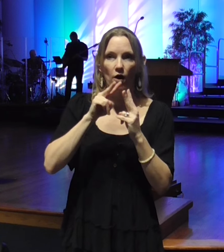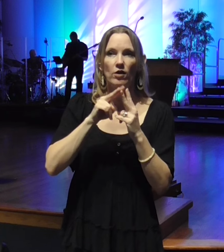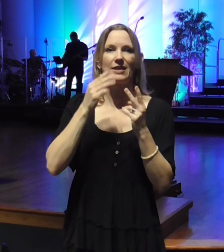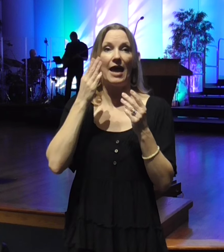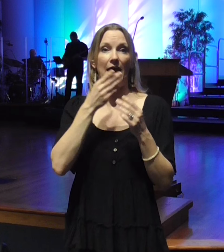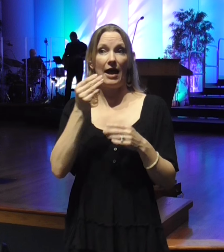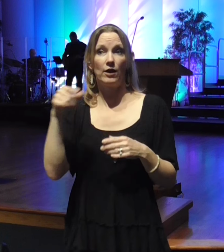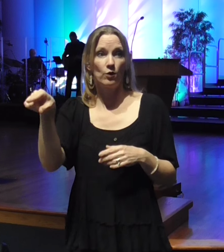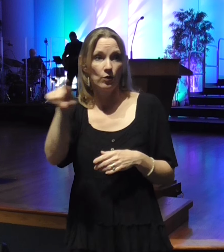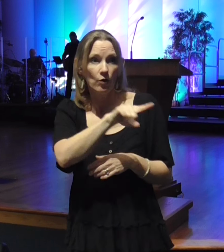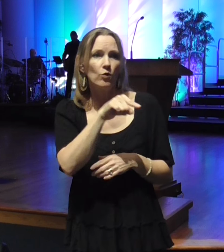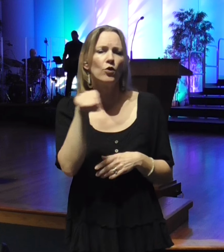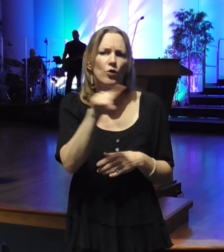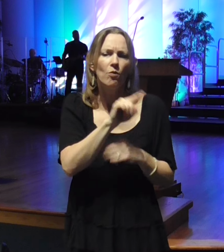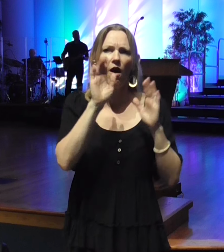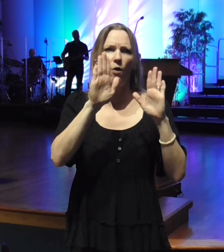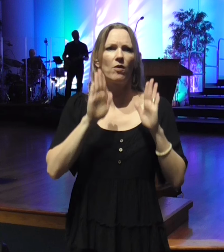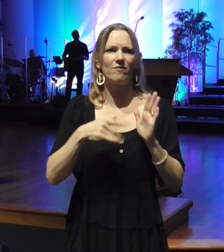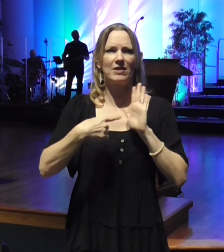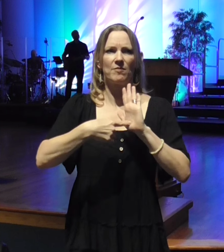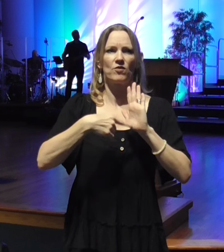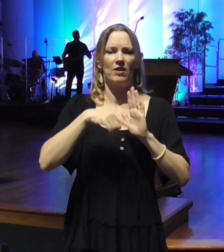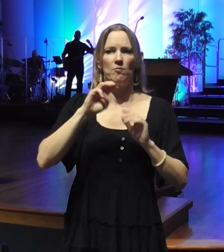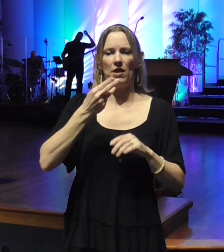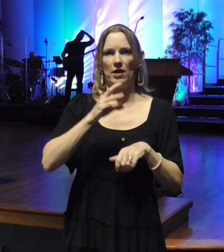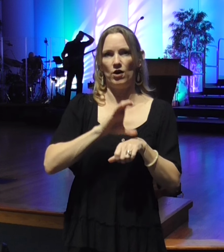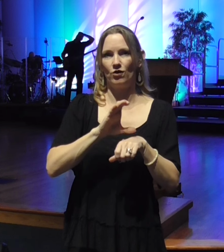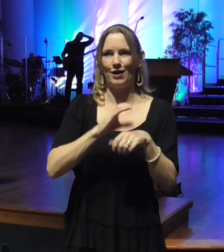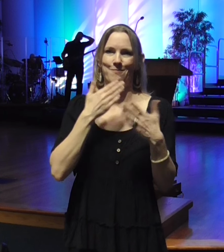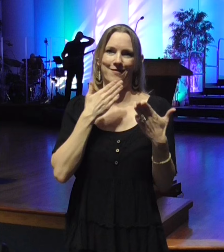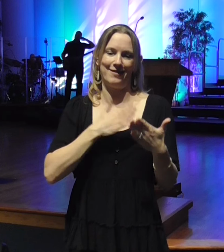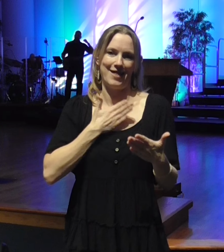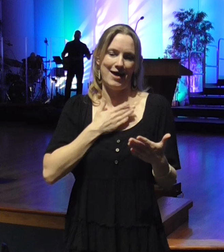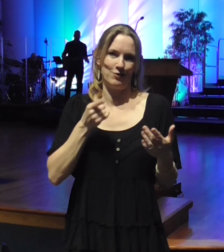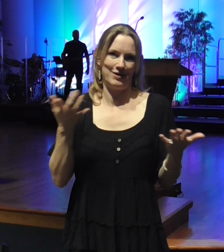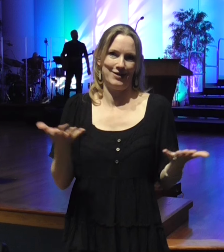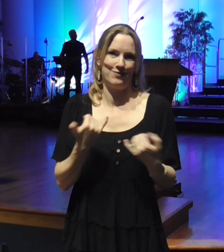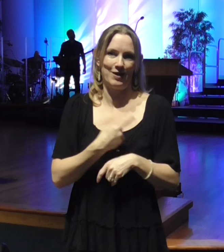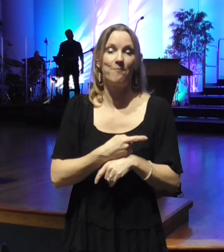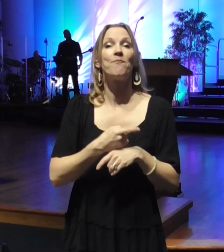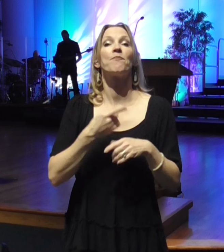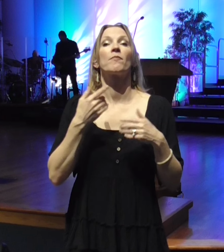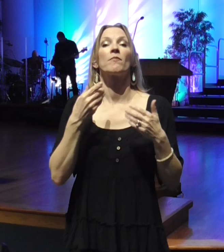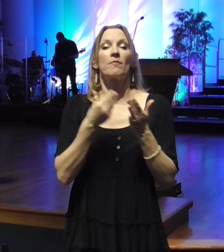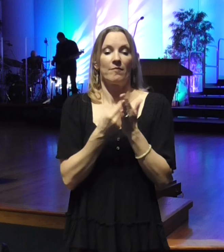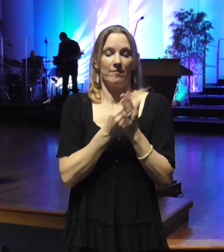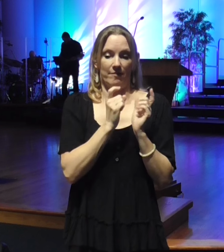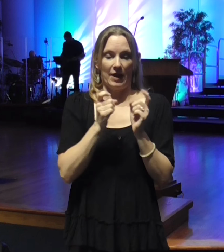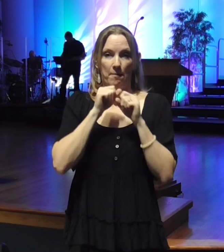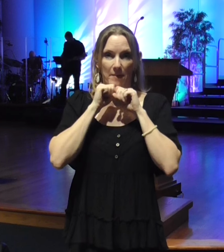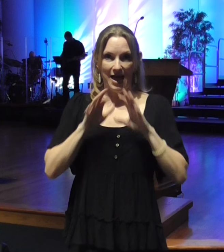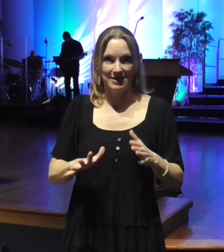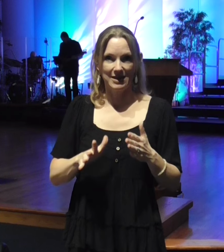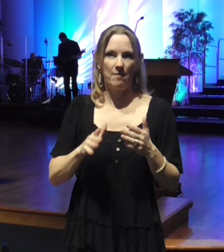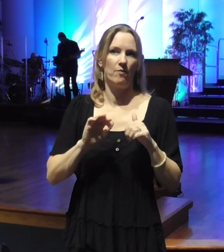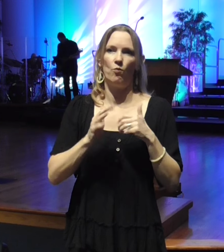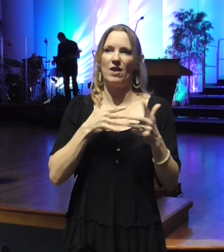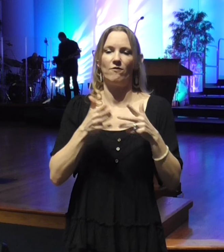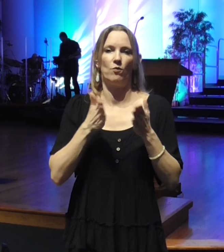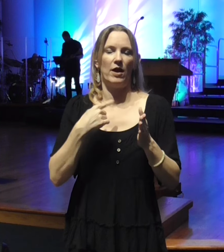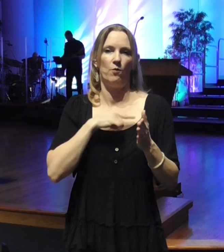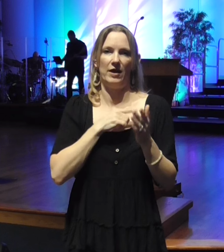you are a wonderful demonstration for Mile High Church. I'm so glad that you're here today. So let's take our gifts and bless them, however we give